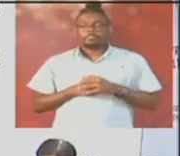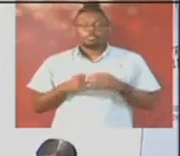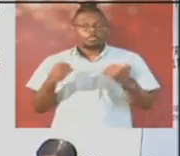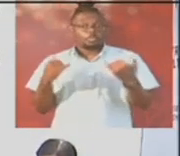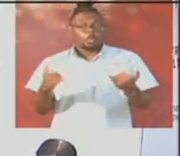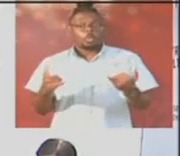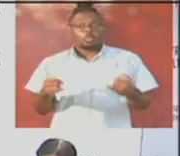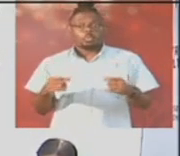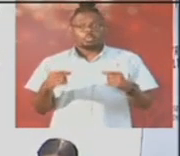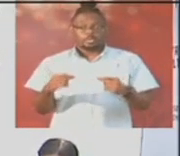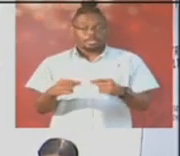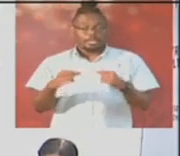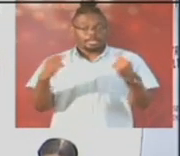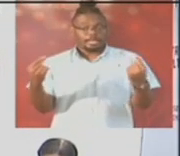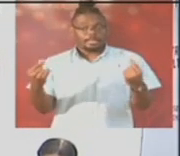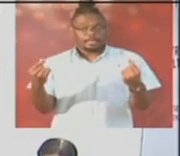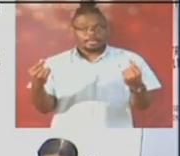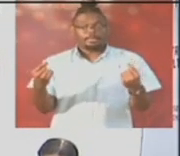next.